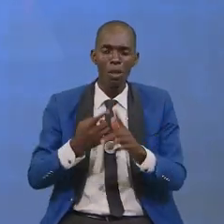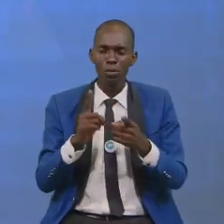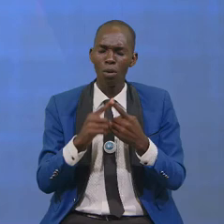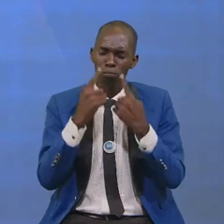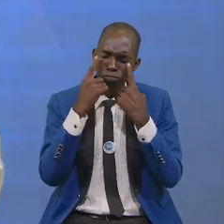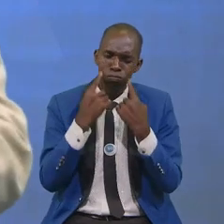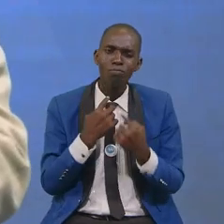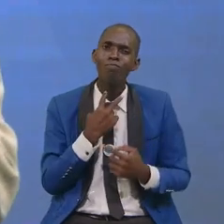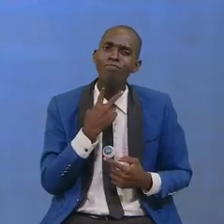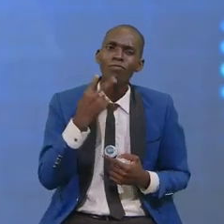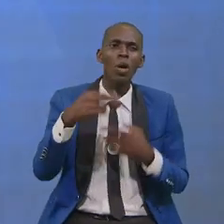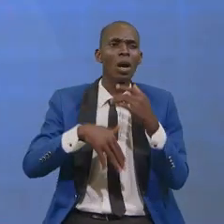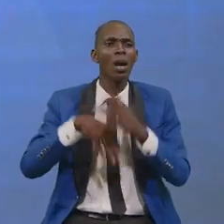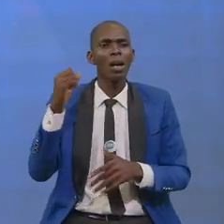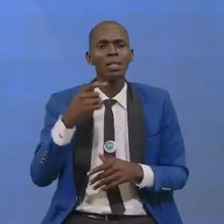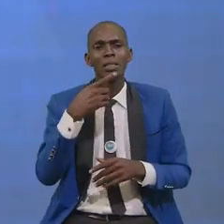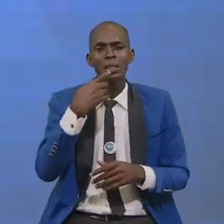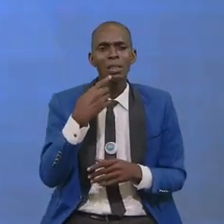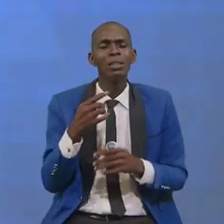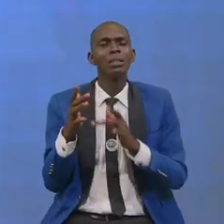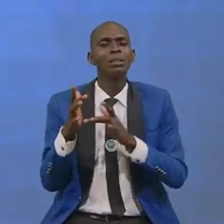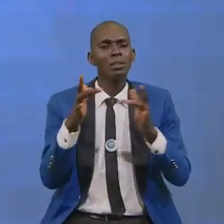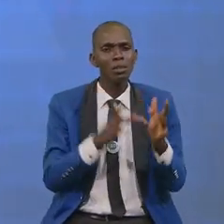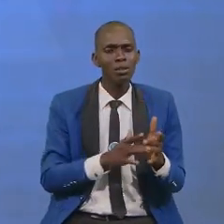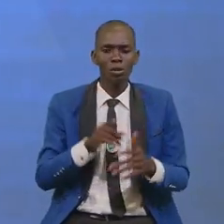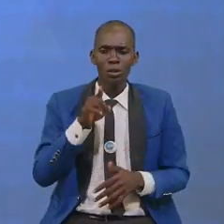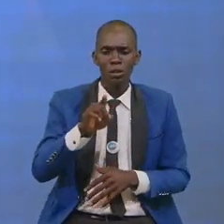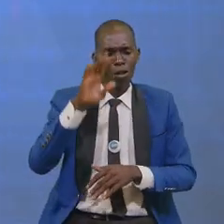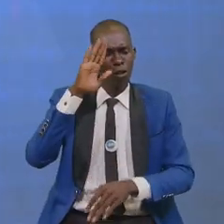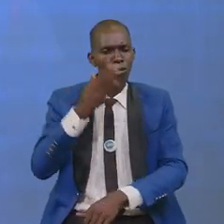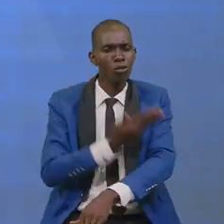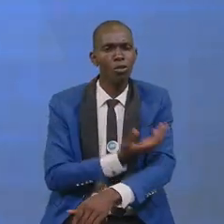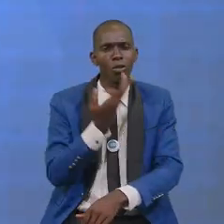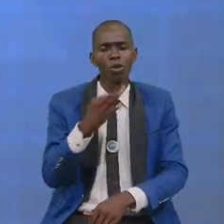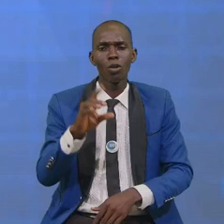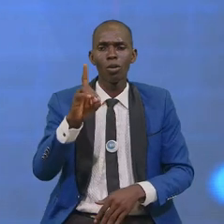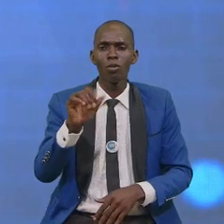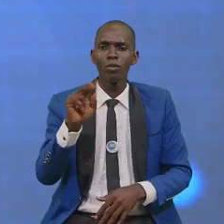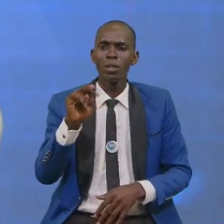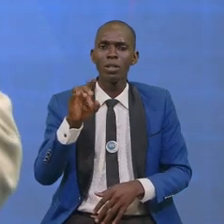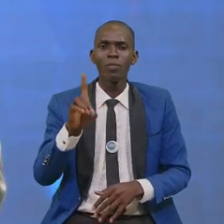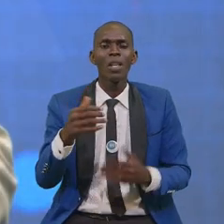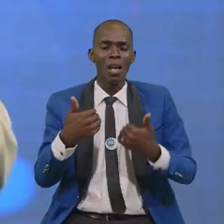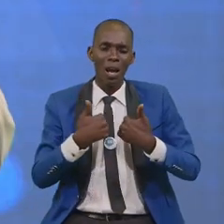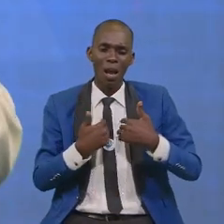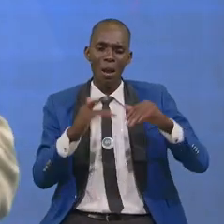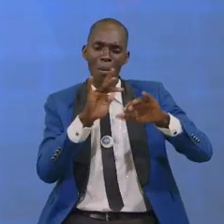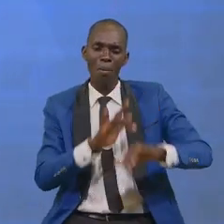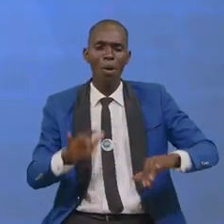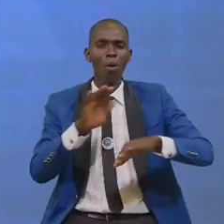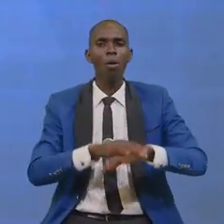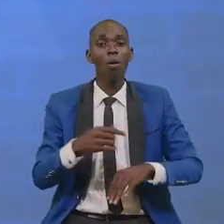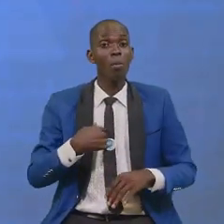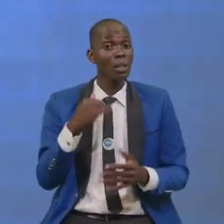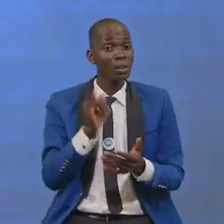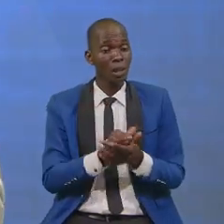say, Jesus, thou son of David, have mercy on me. That